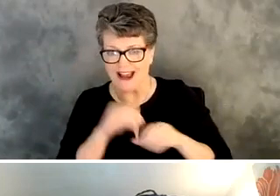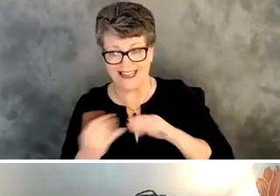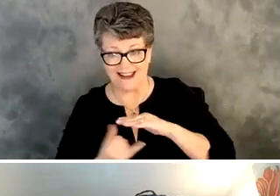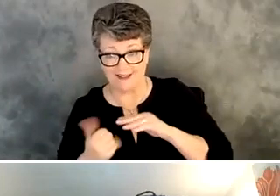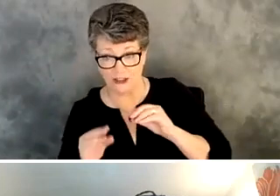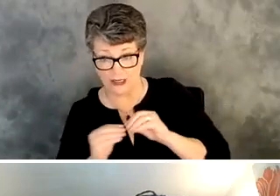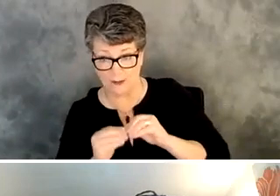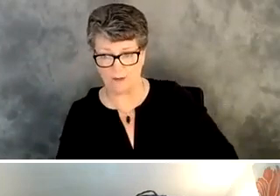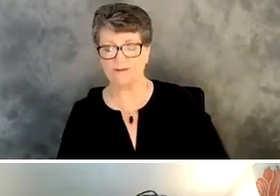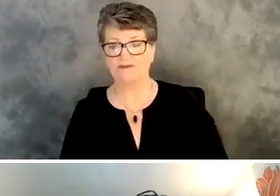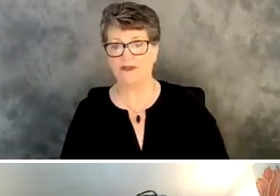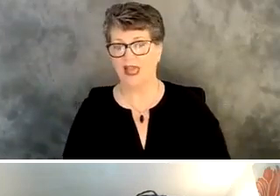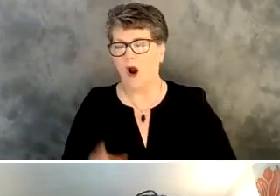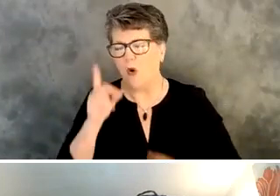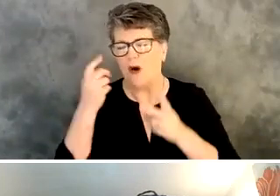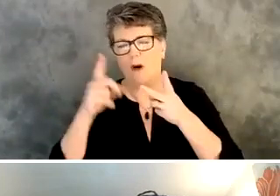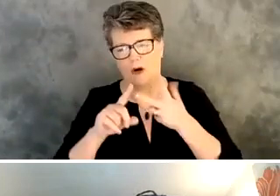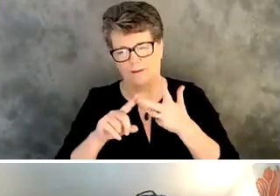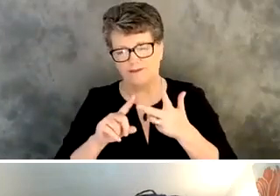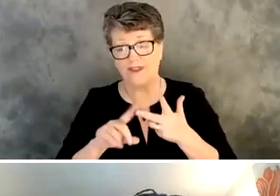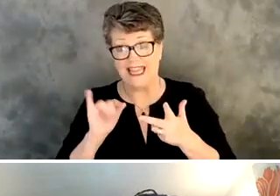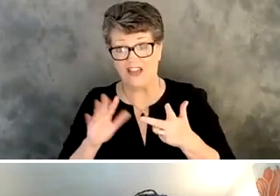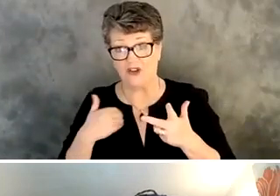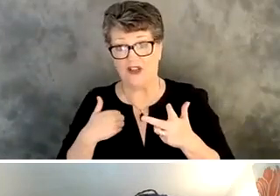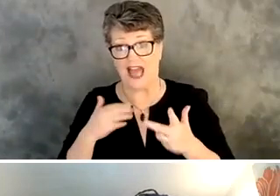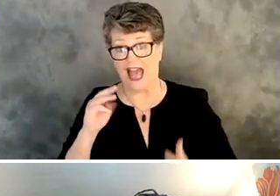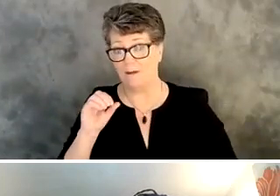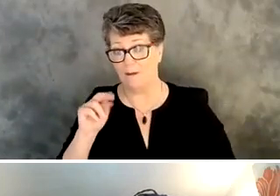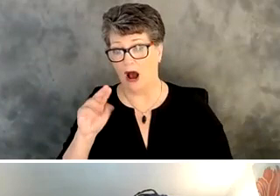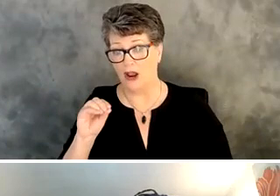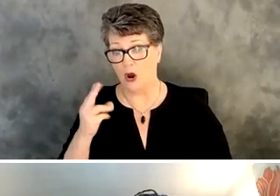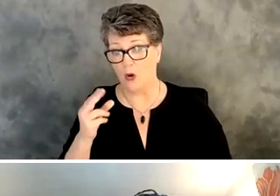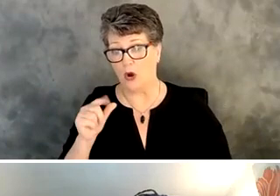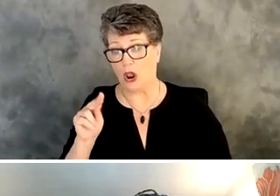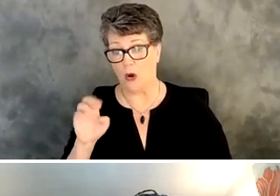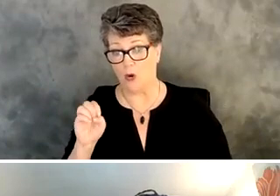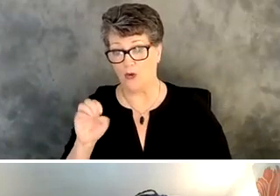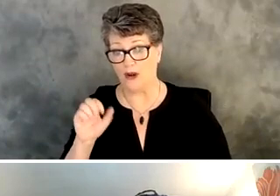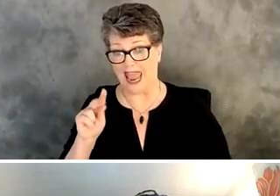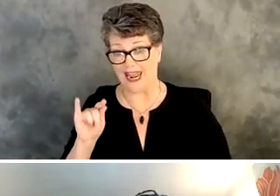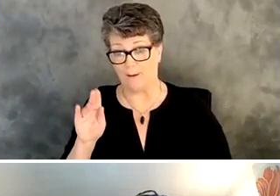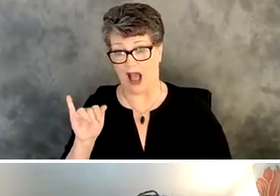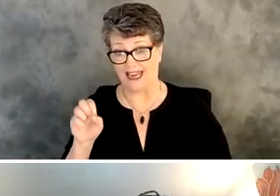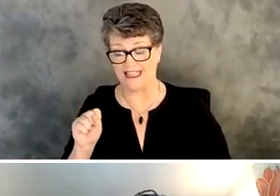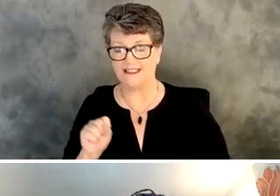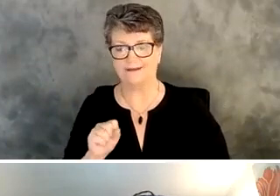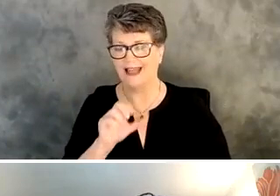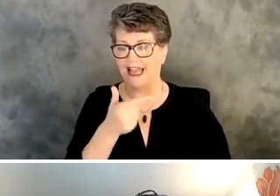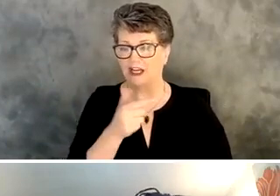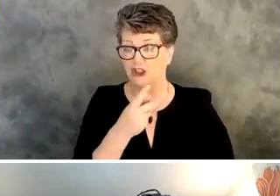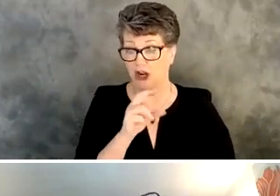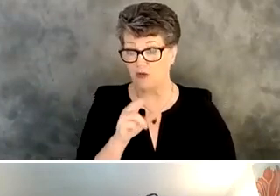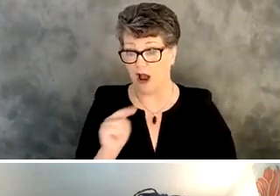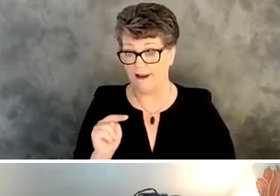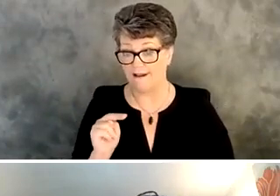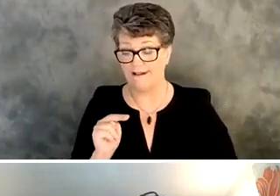days. And then, I'm sorry, one more thing is if you've had monoclonal antibody for COVID, right? So if you had Regeneron, let's say you had COVID and you had